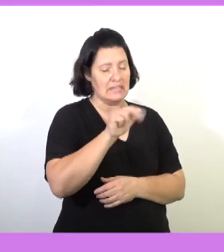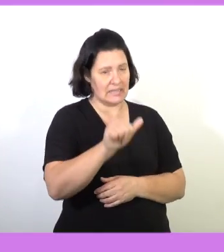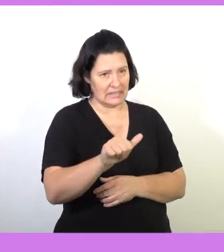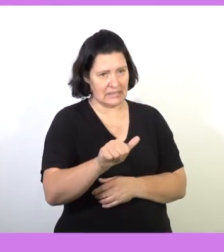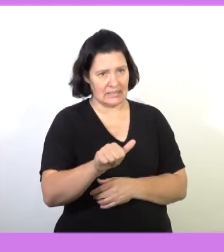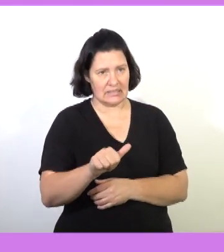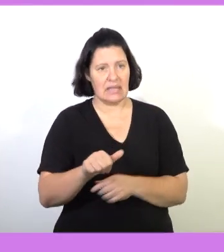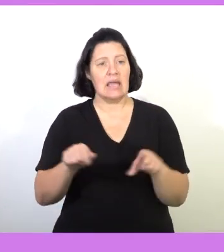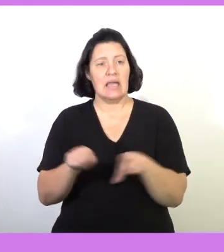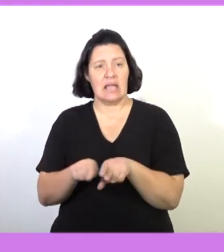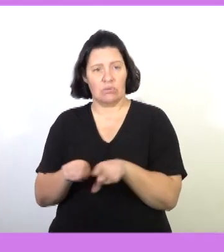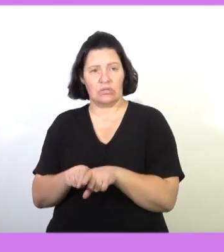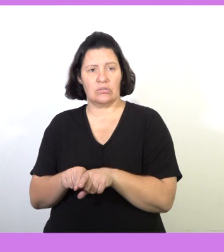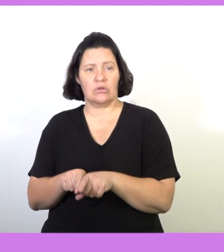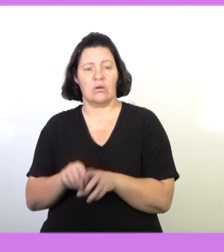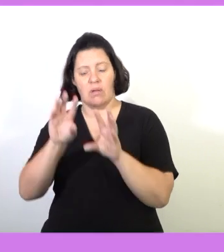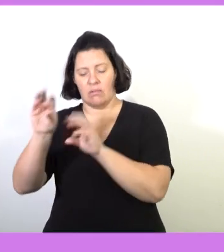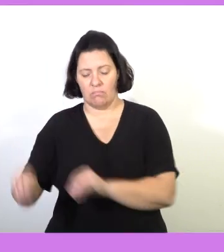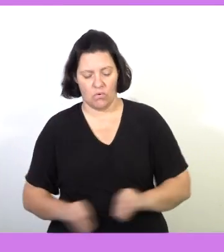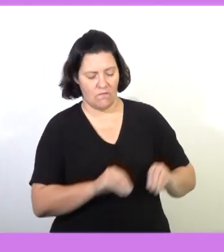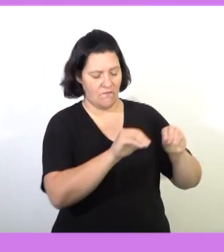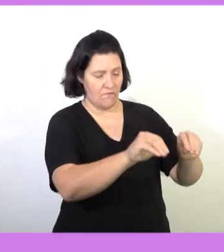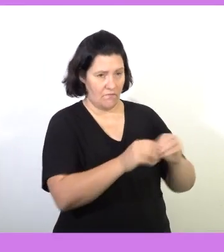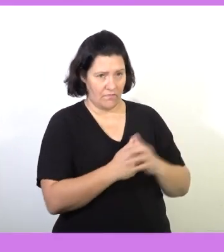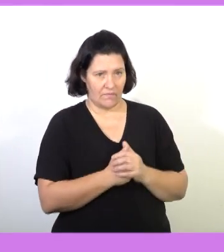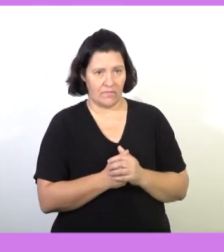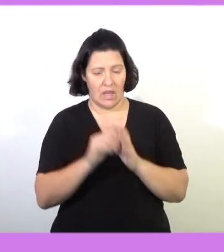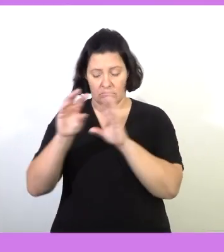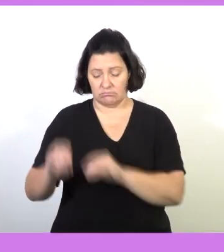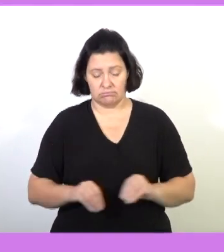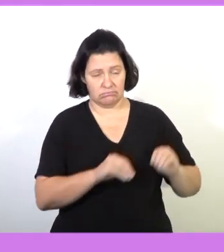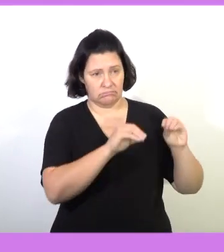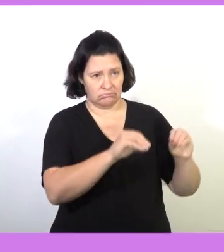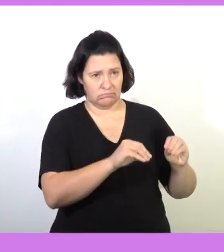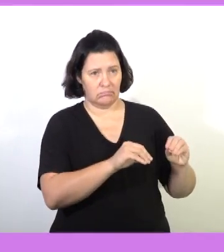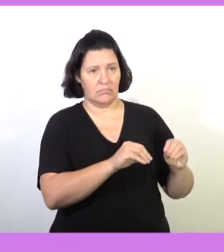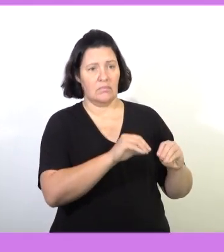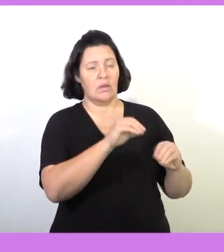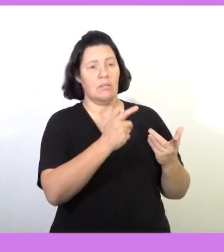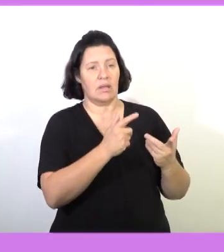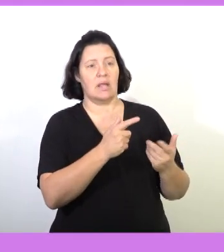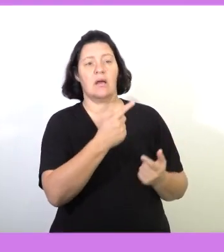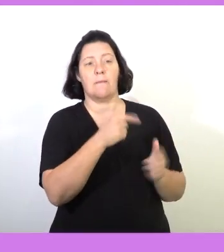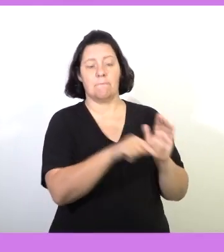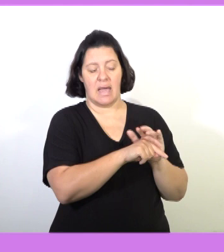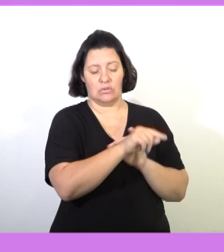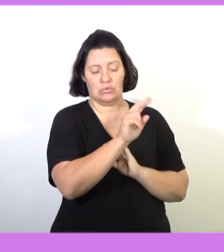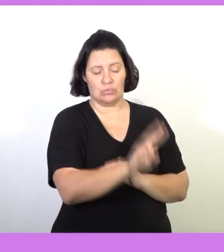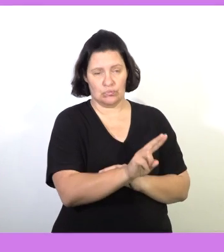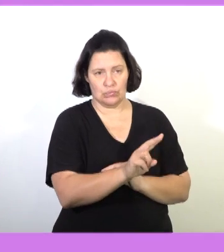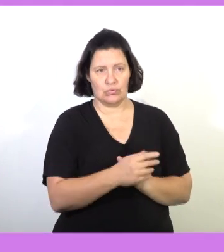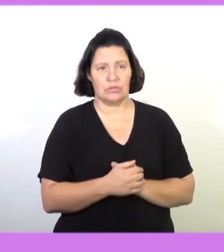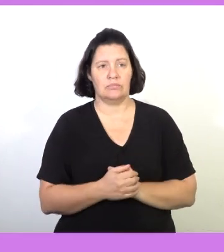26 rand is equals to the 2 rand, we're going to transpose it. And when we transpose it, it's going to change its sign. It